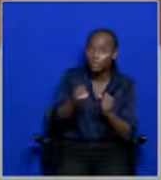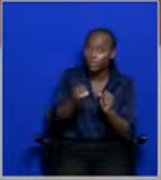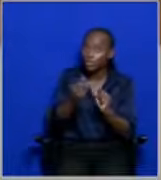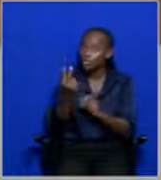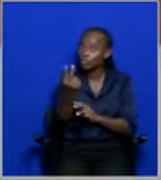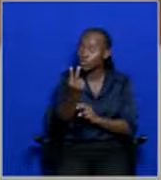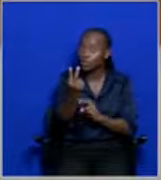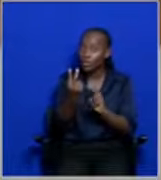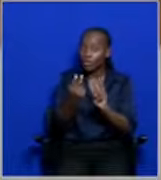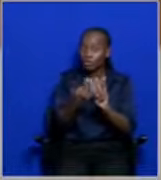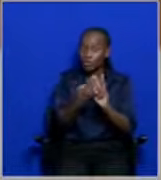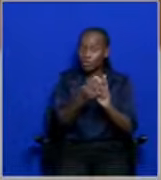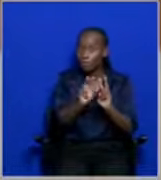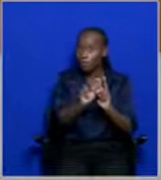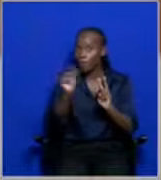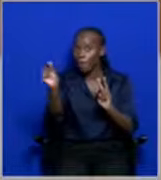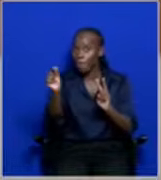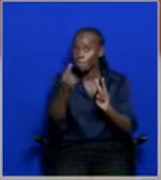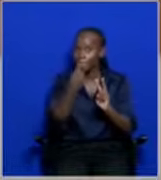stops when we were done.